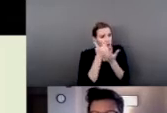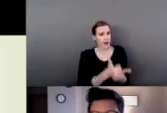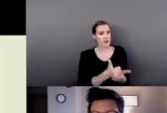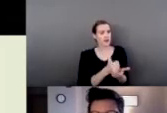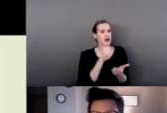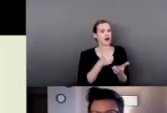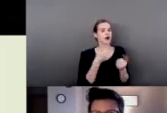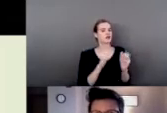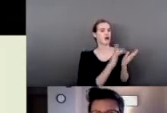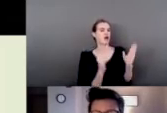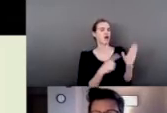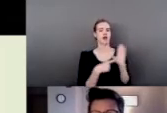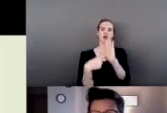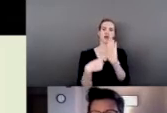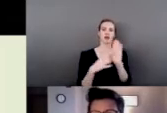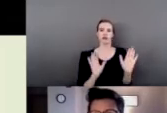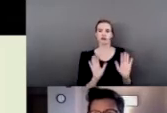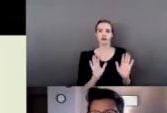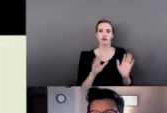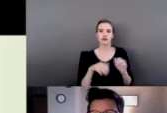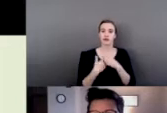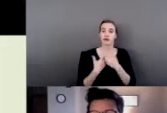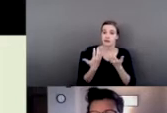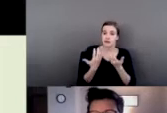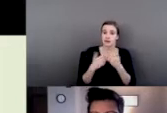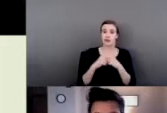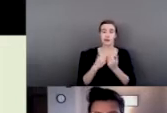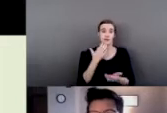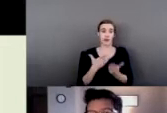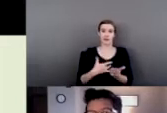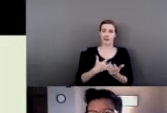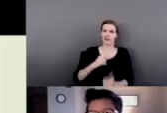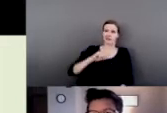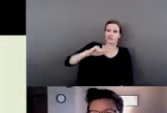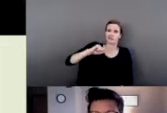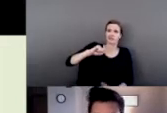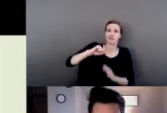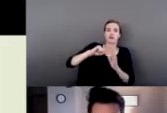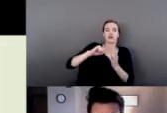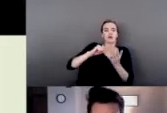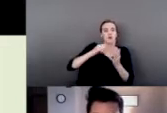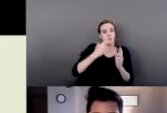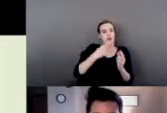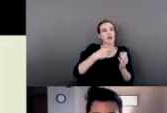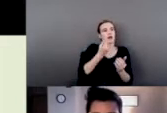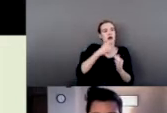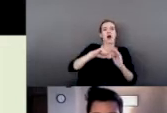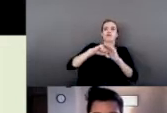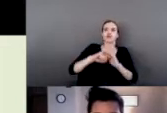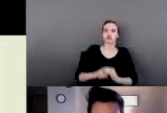know, despite the hesitation, you know, there are people that want to help.